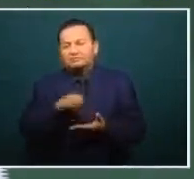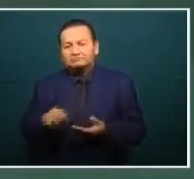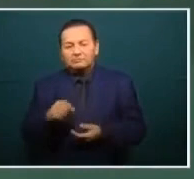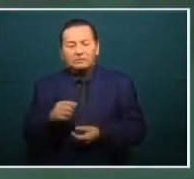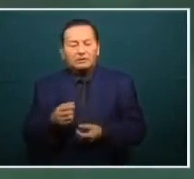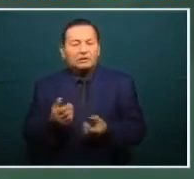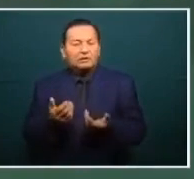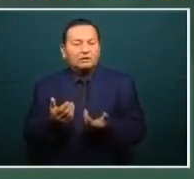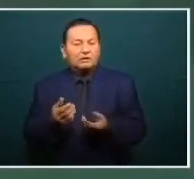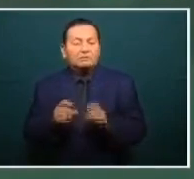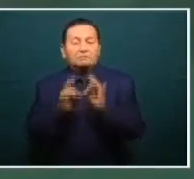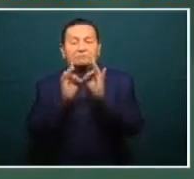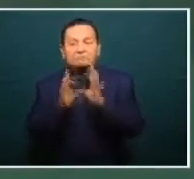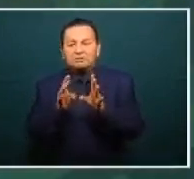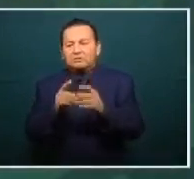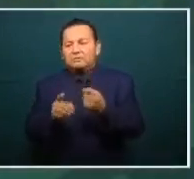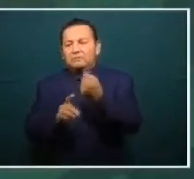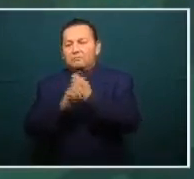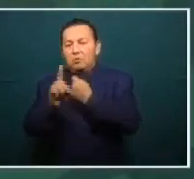now,